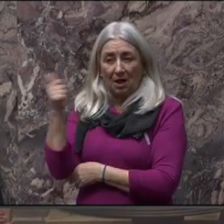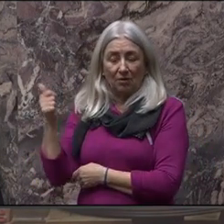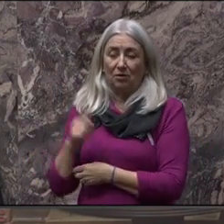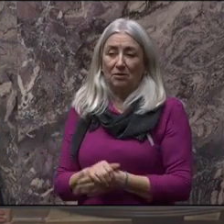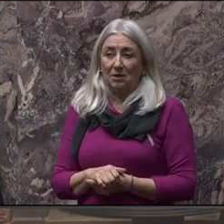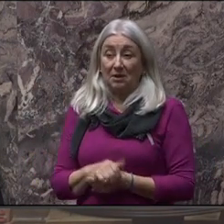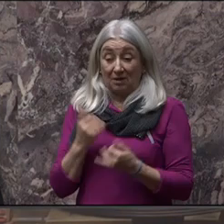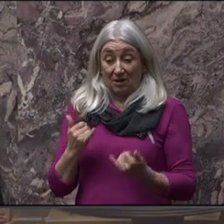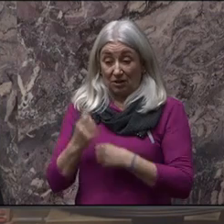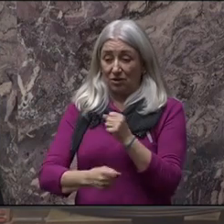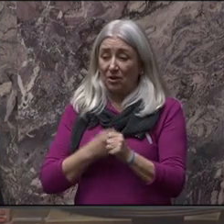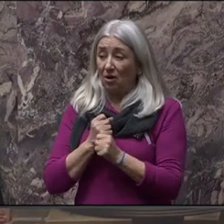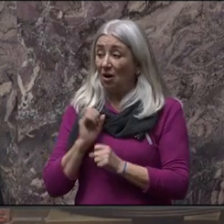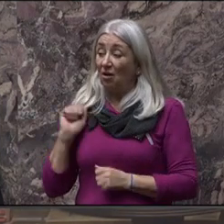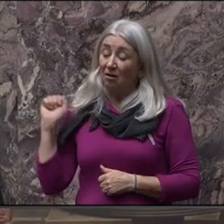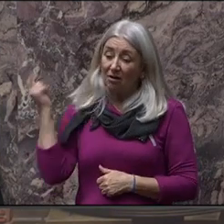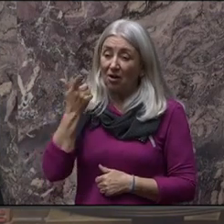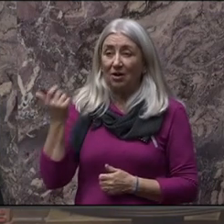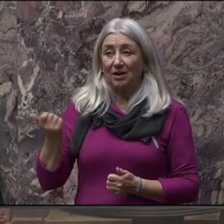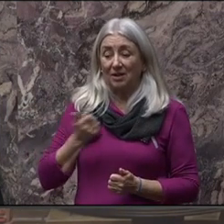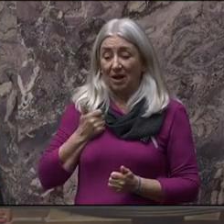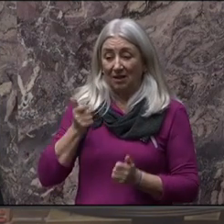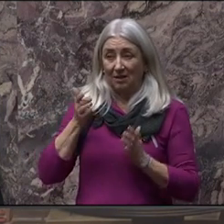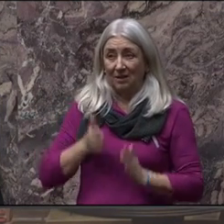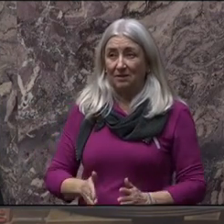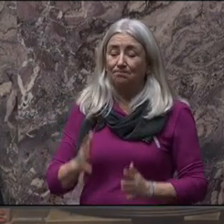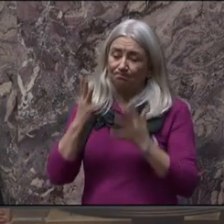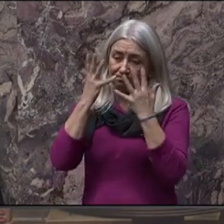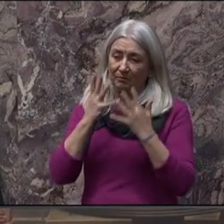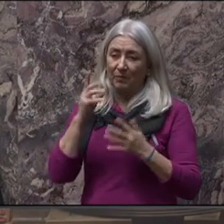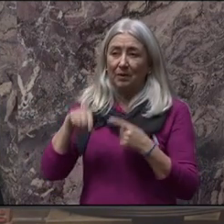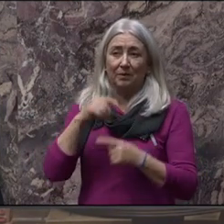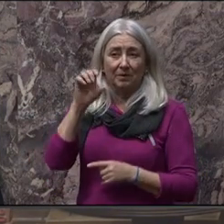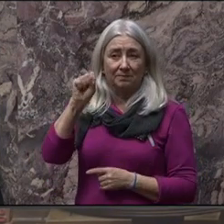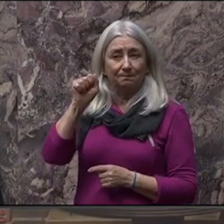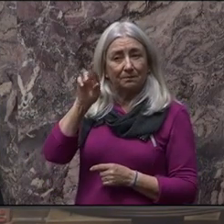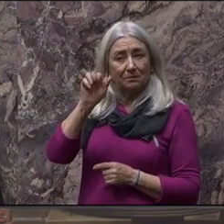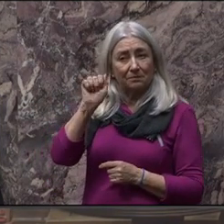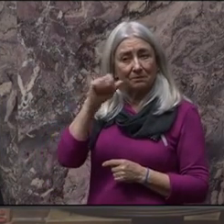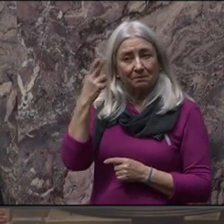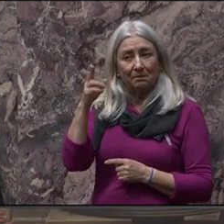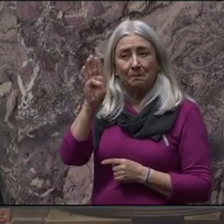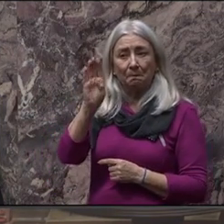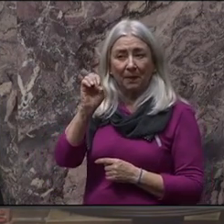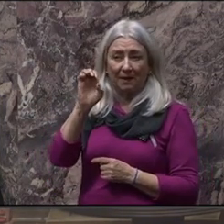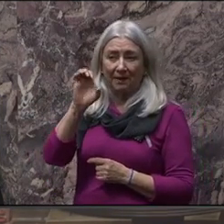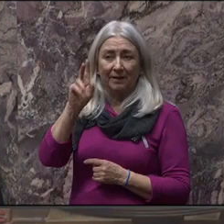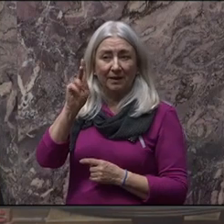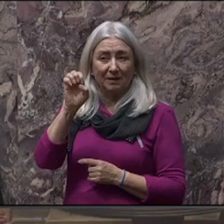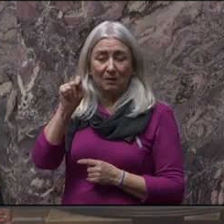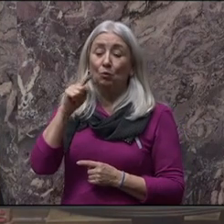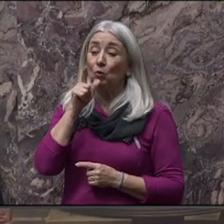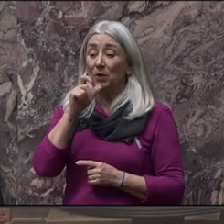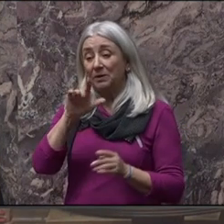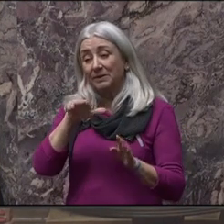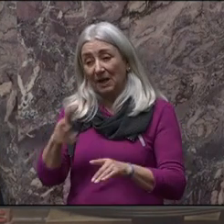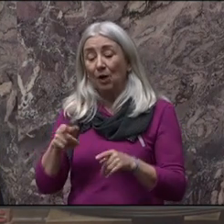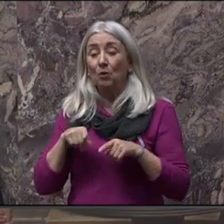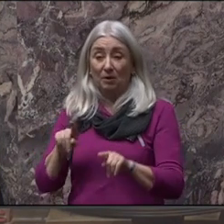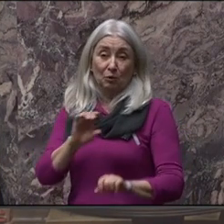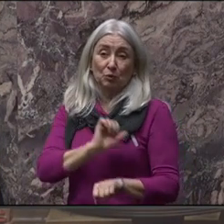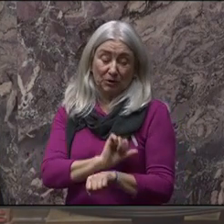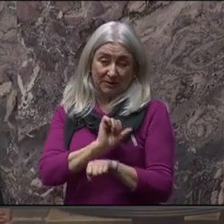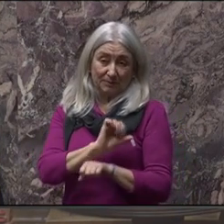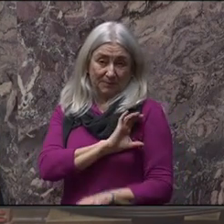entire nation mourned Constable Sarah Beckett, who lost her life in the line of duty. We